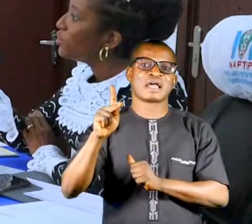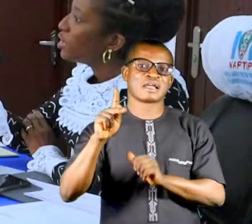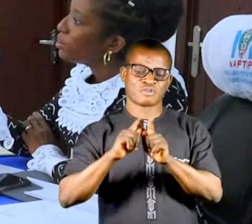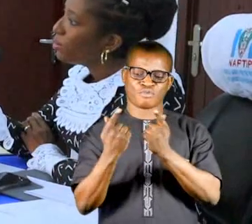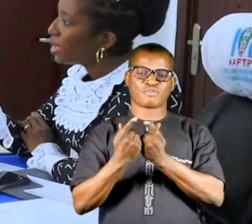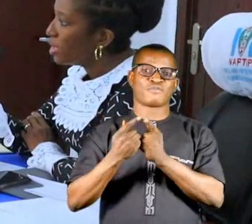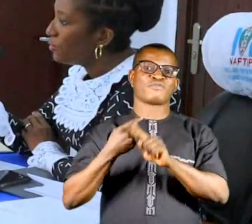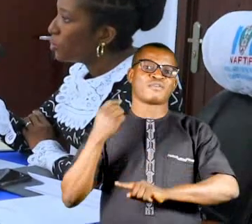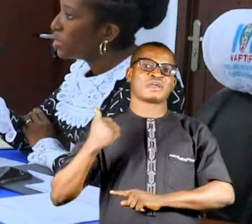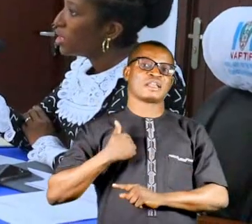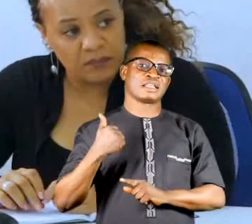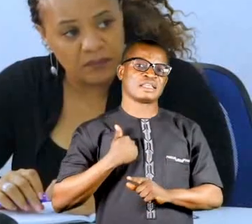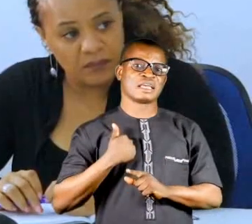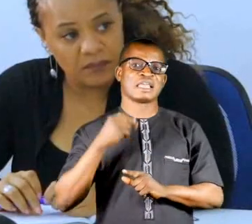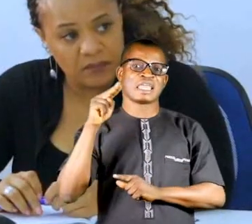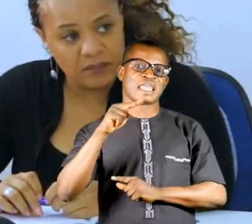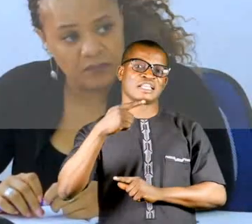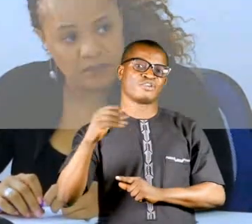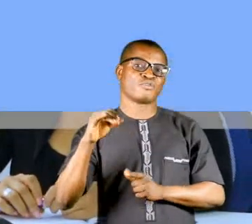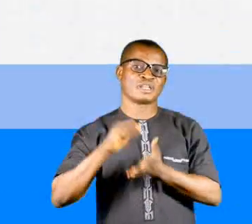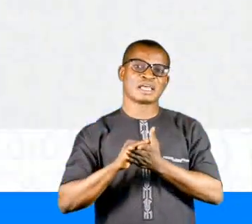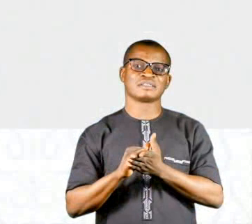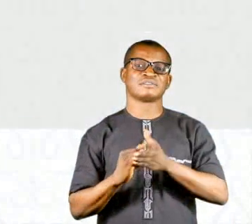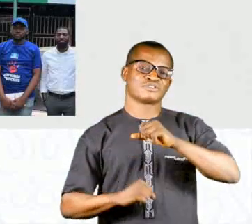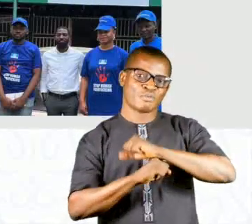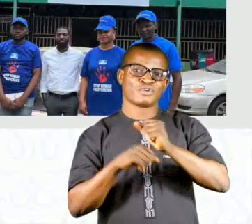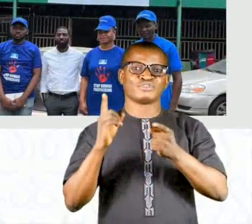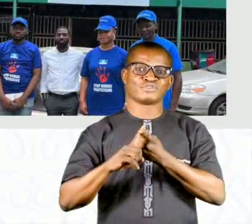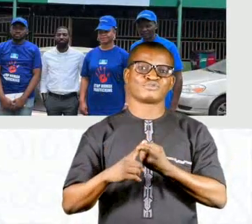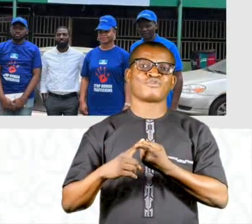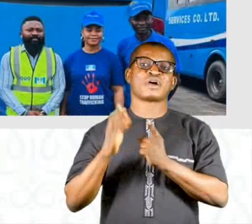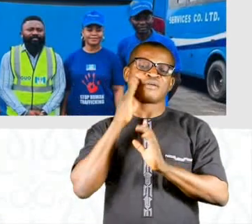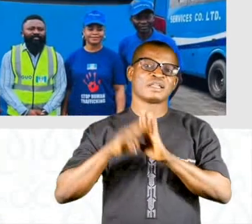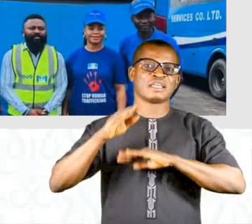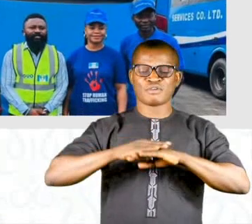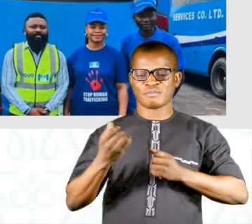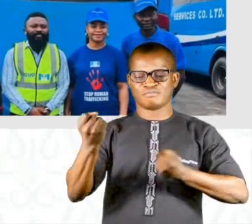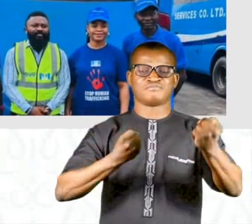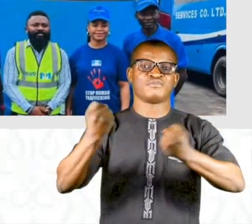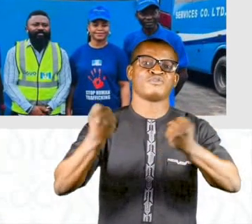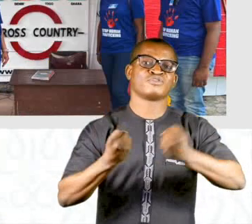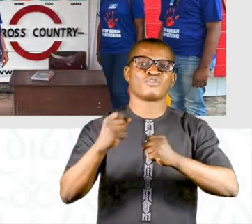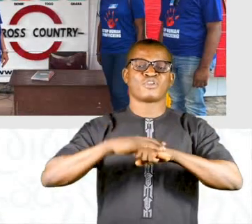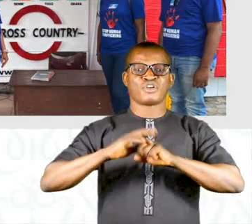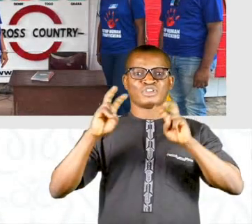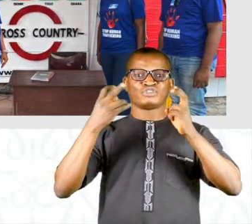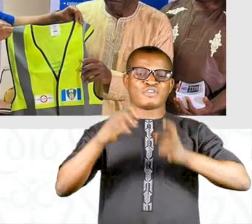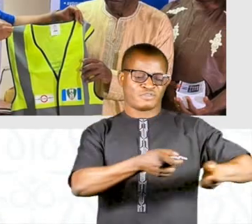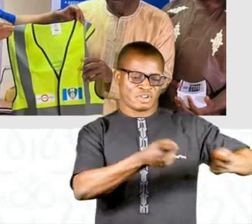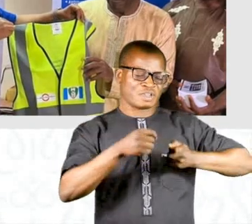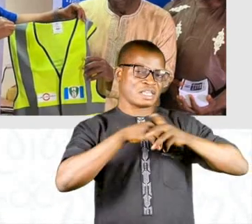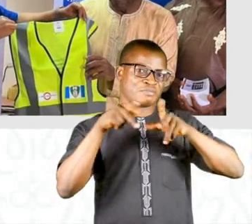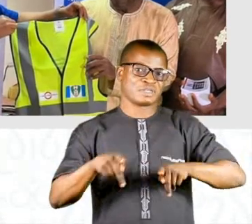a Canadian non-governmental organization, is instrumental to desensitization of the transport companies on issues of trafficking in persons